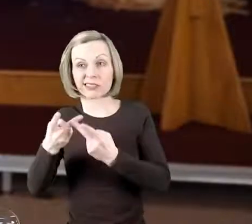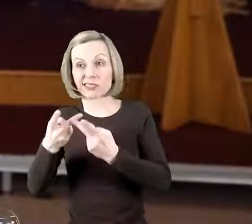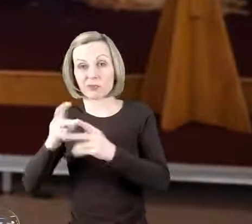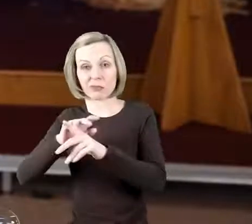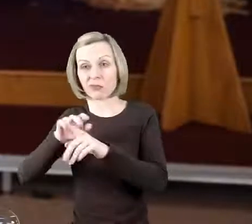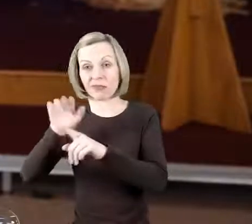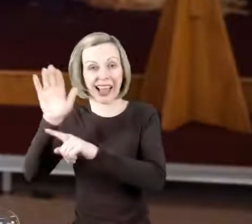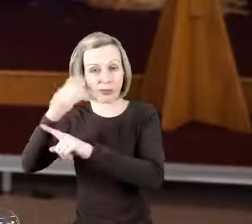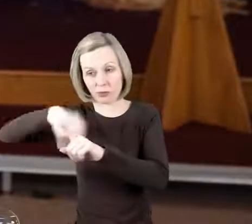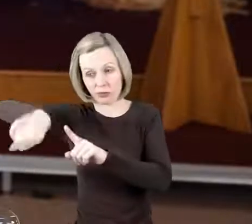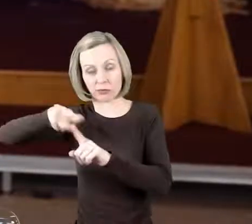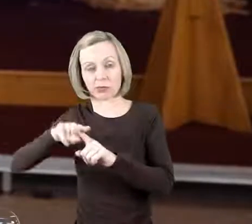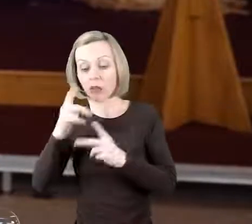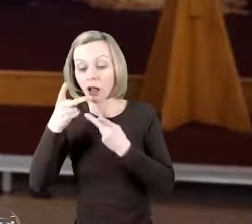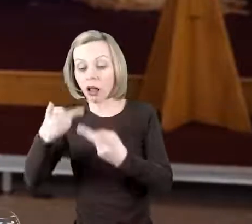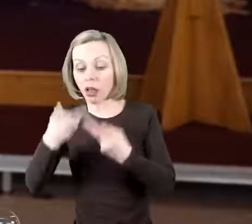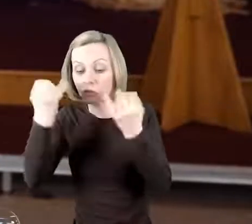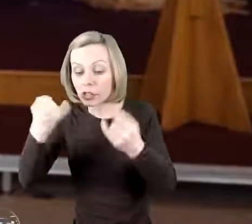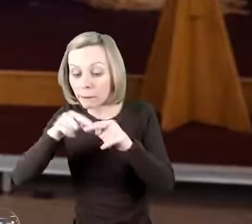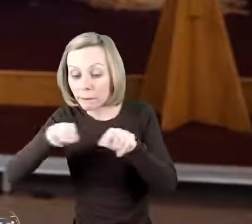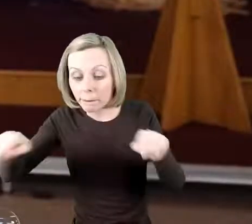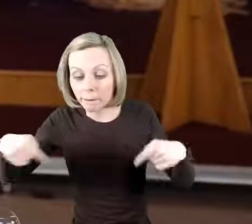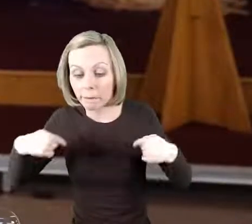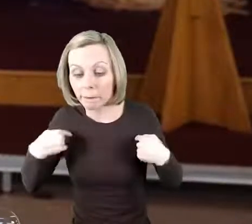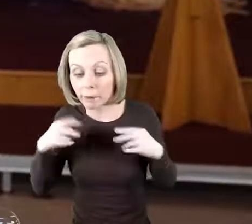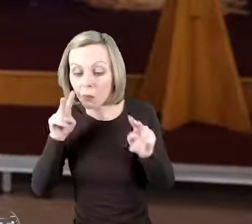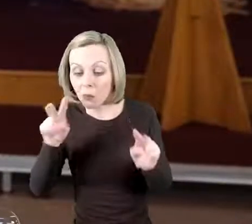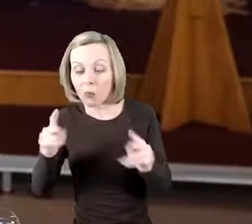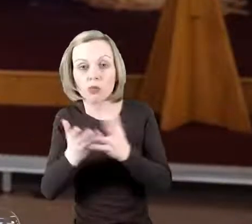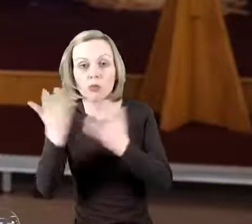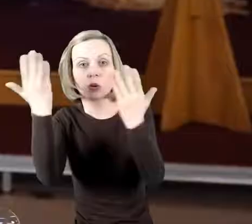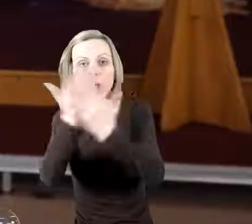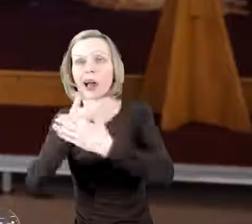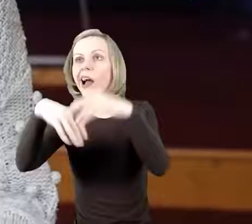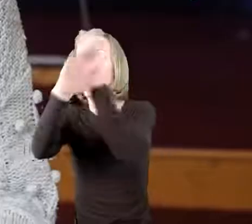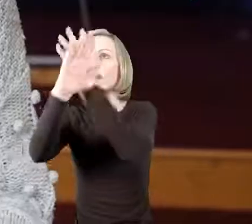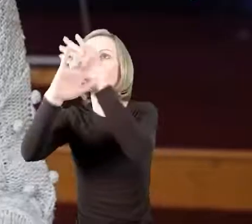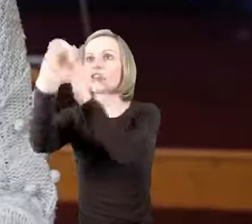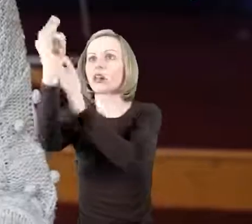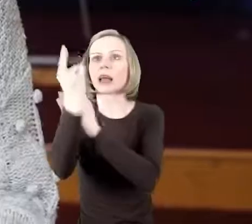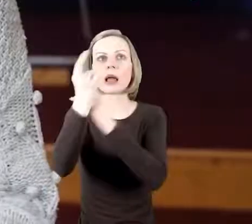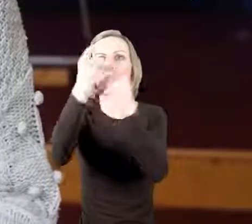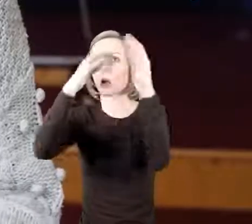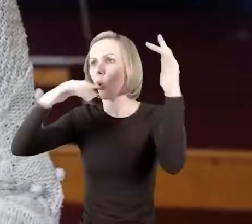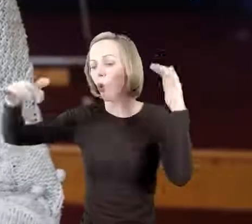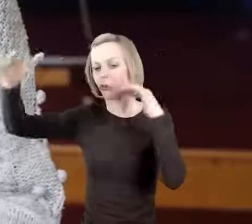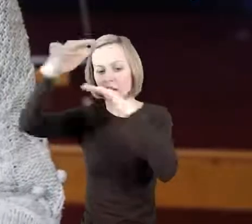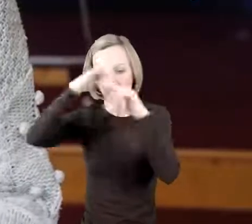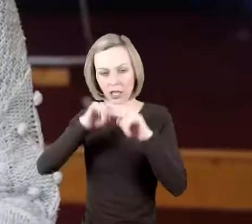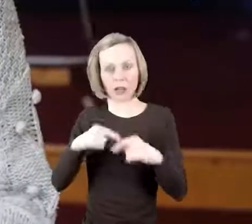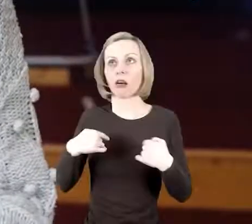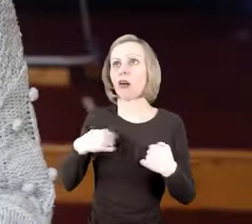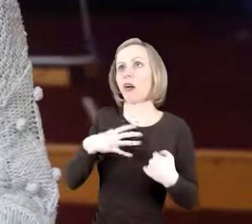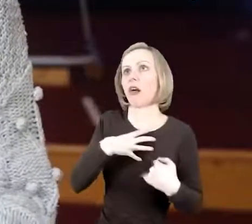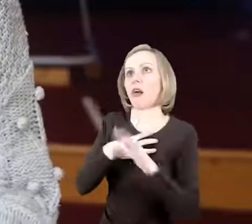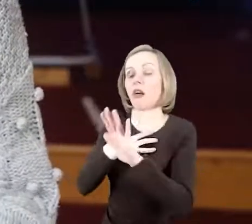at night. An angel of the Lord appeared to them, and the glory of the Lord shone around them, and they were terrified. But